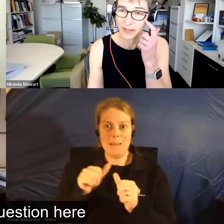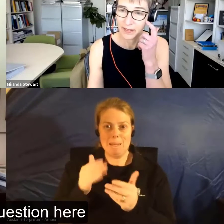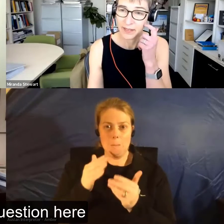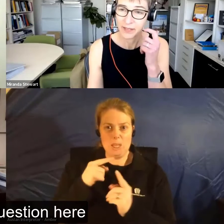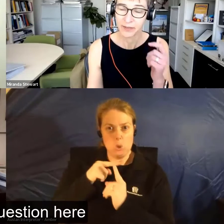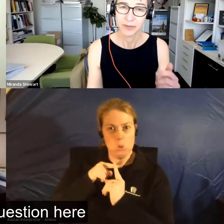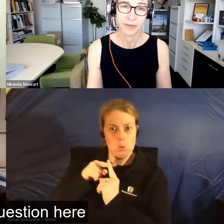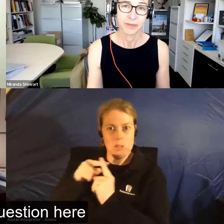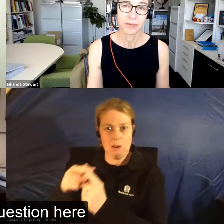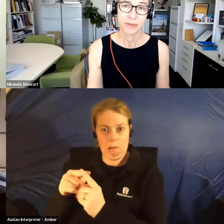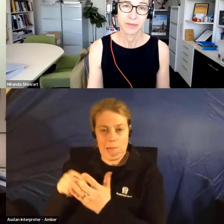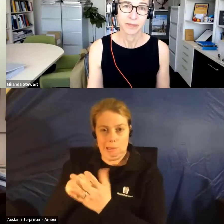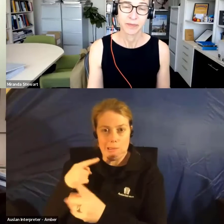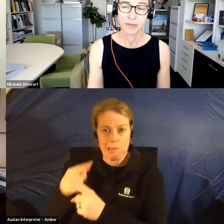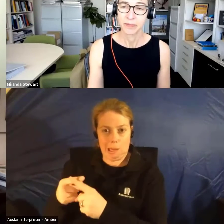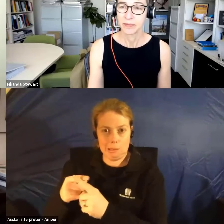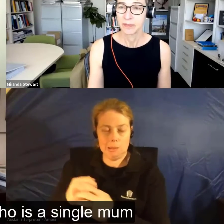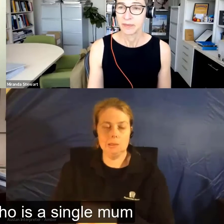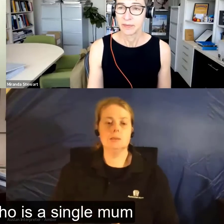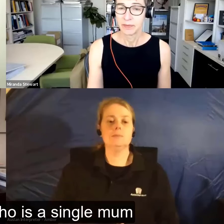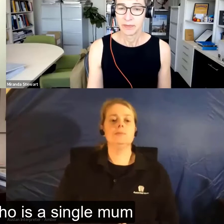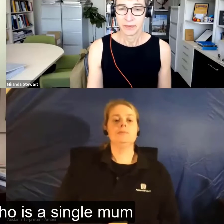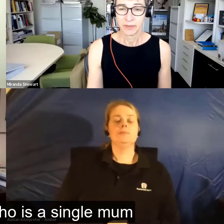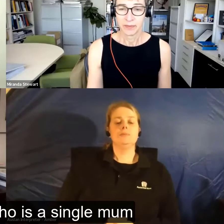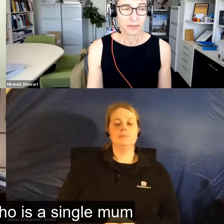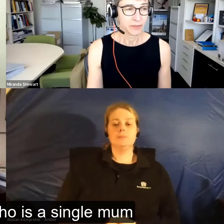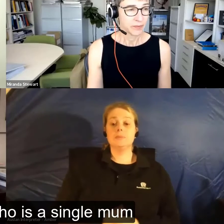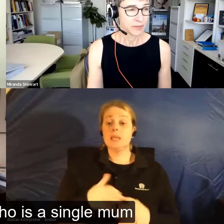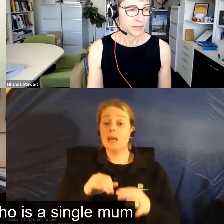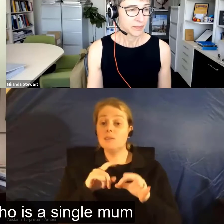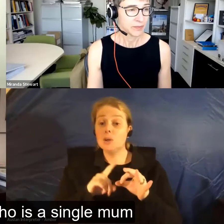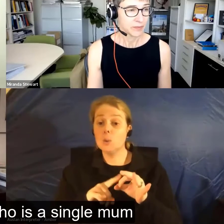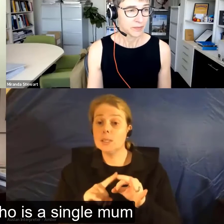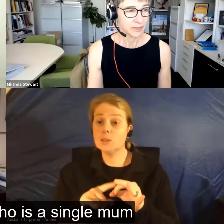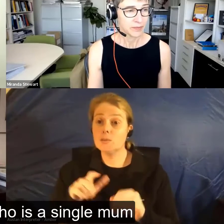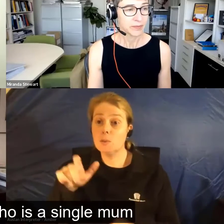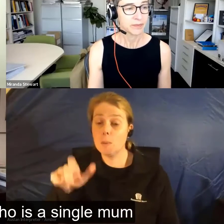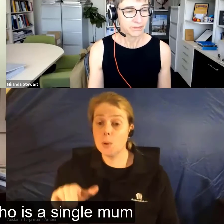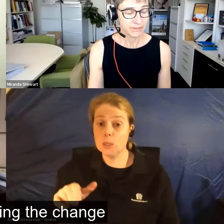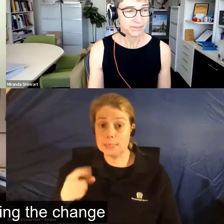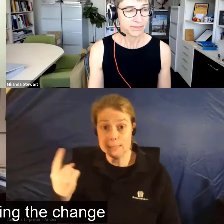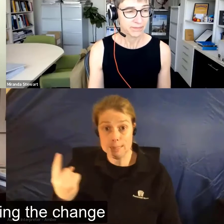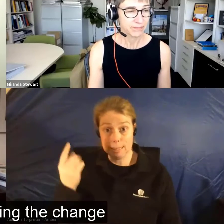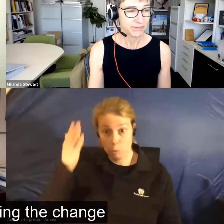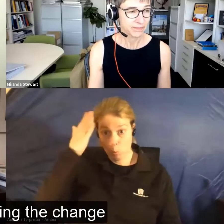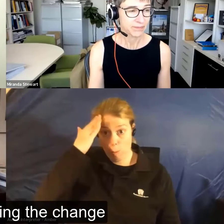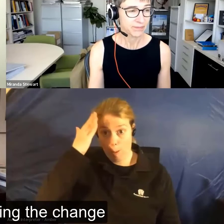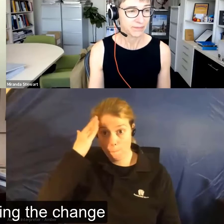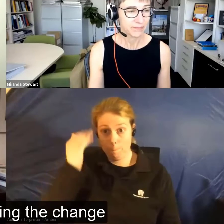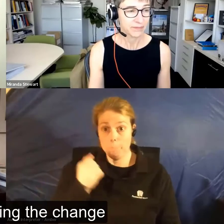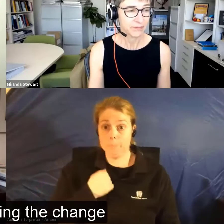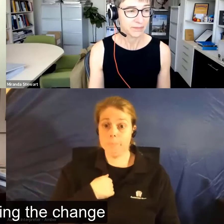Another question here from someone who is a single mum and